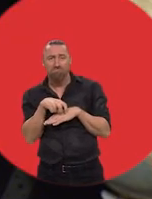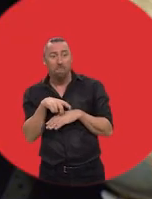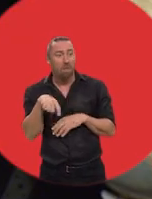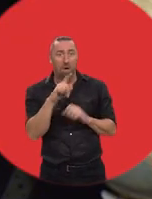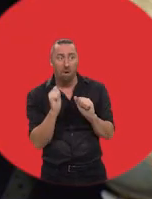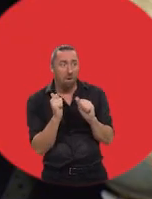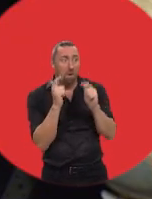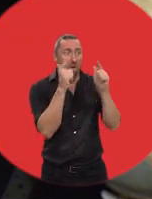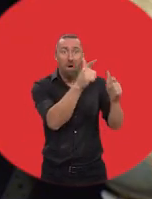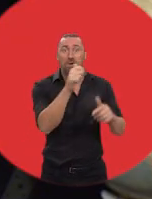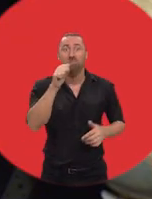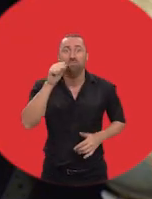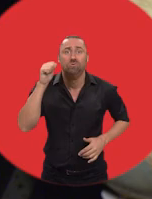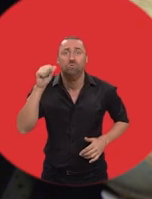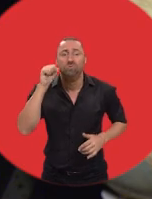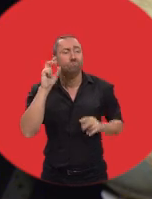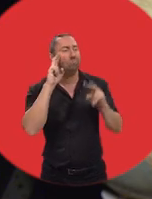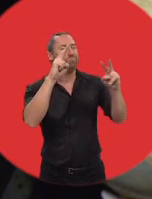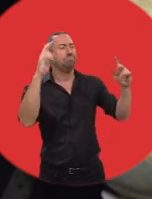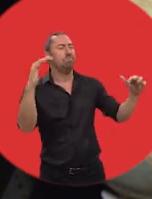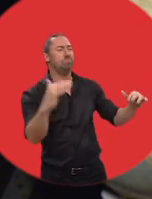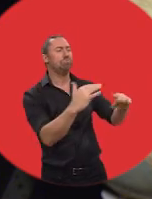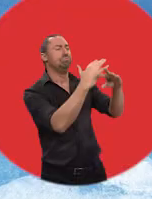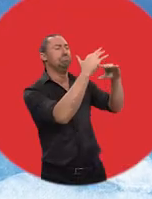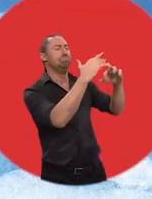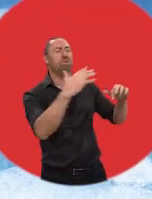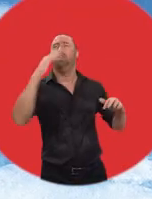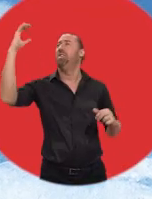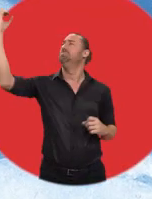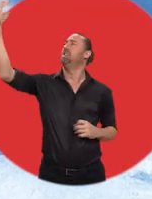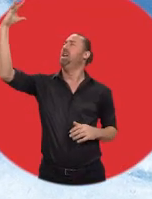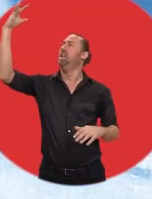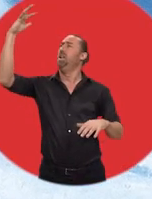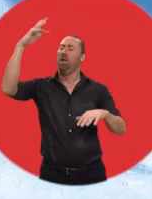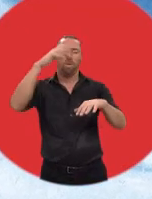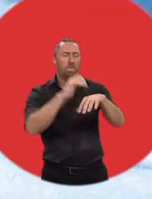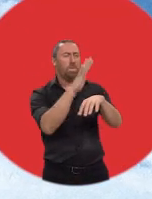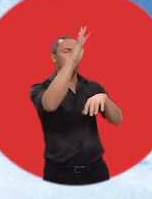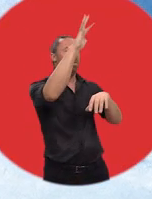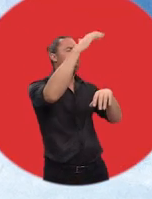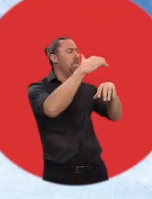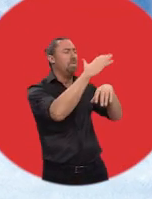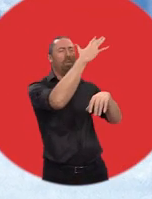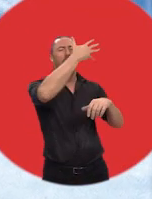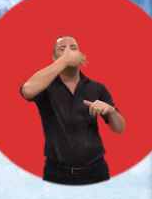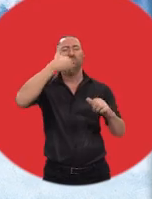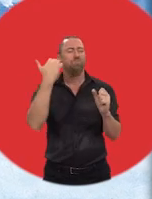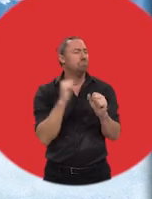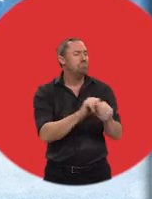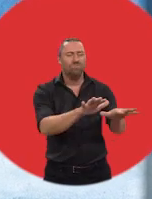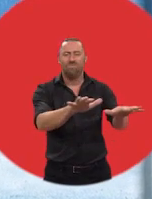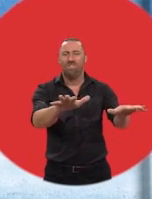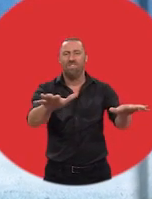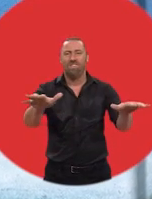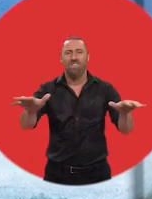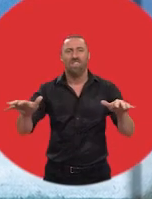They go on outings to the seaside and play at lunchtime when the ocean sparkles and glitters in the